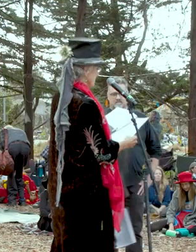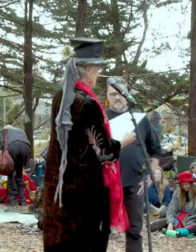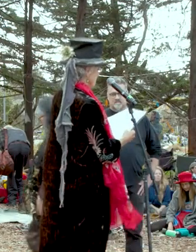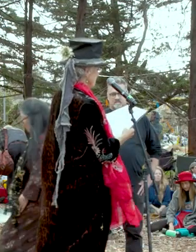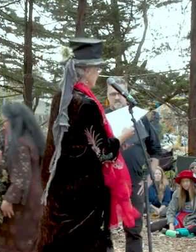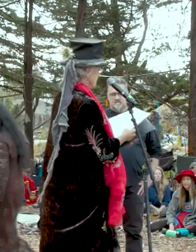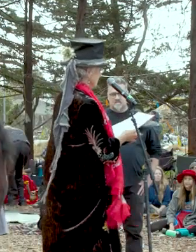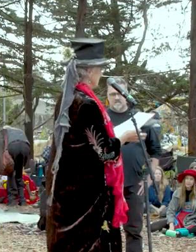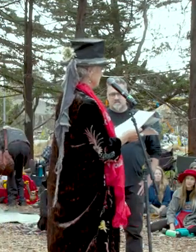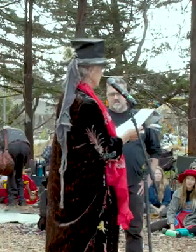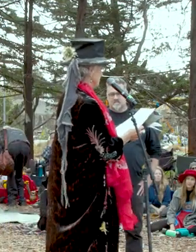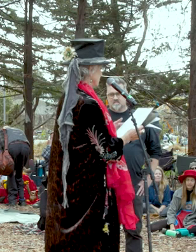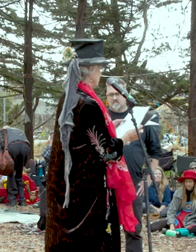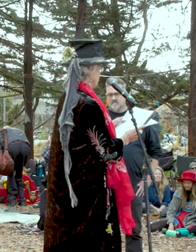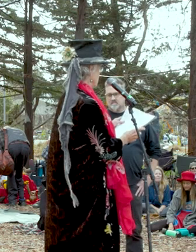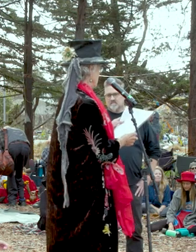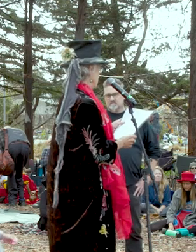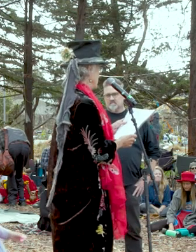What is remembered lives.